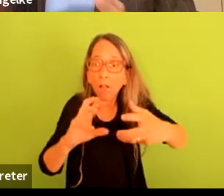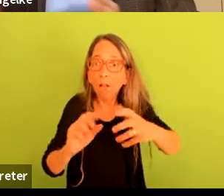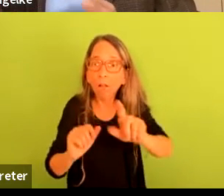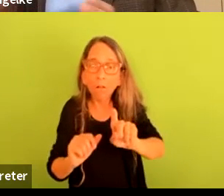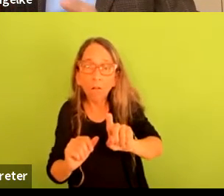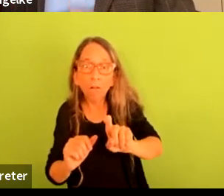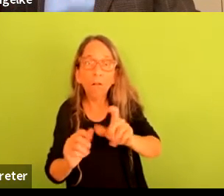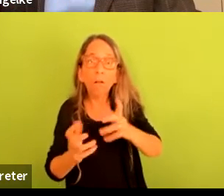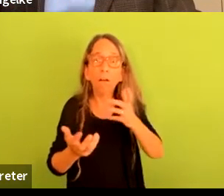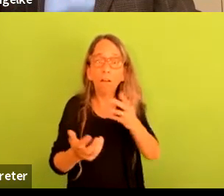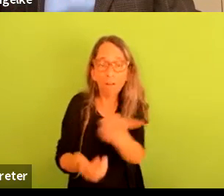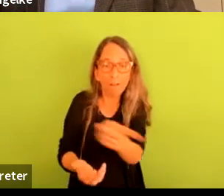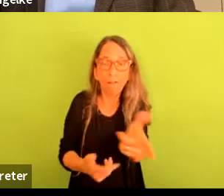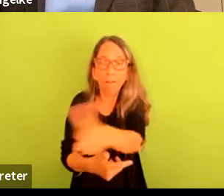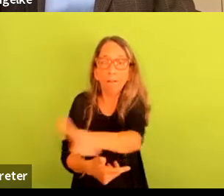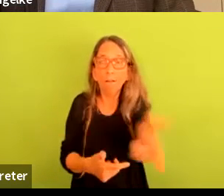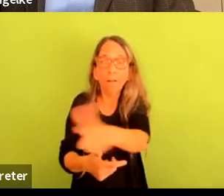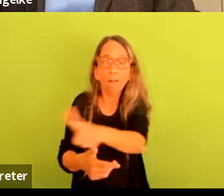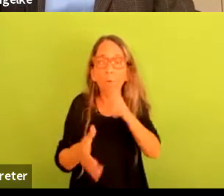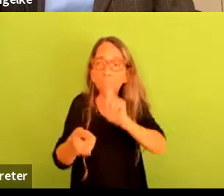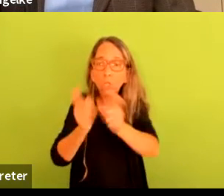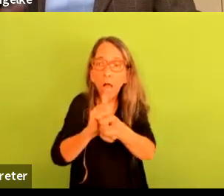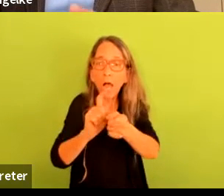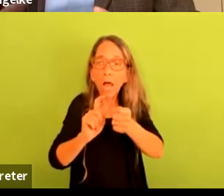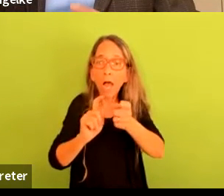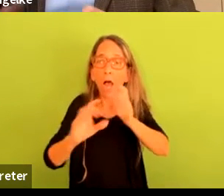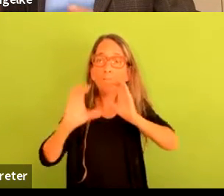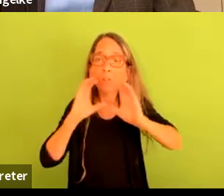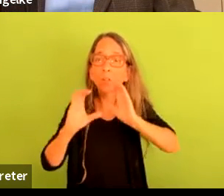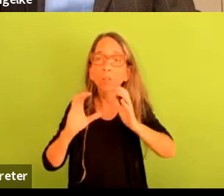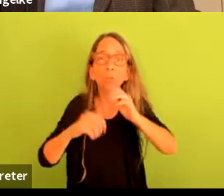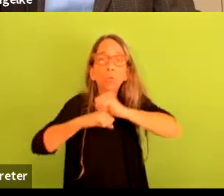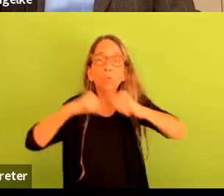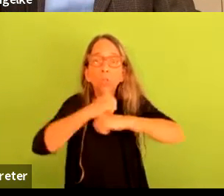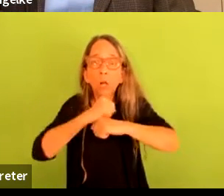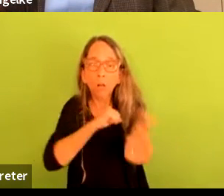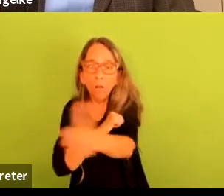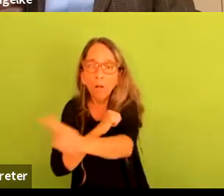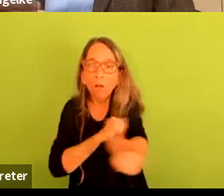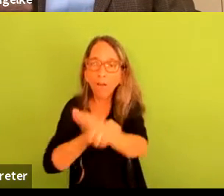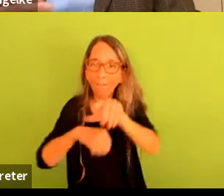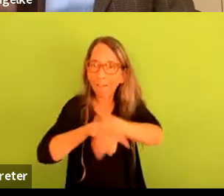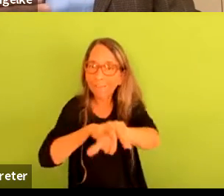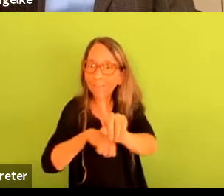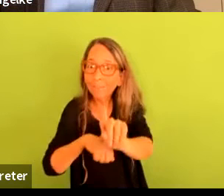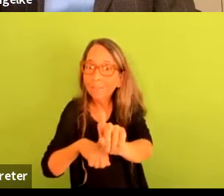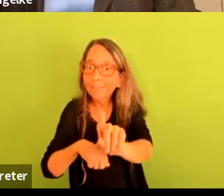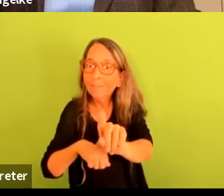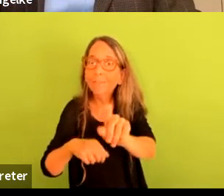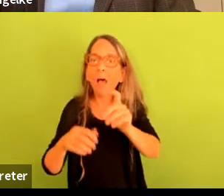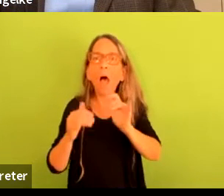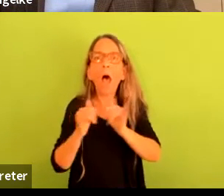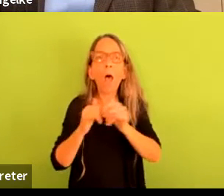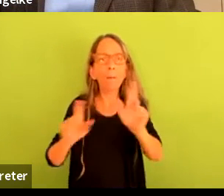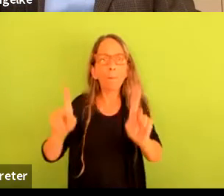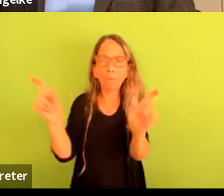what they do to the structure of the interaction, and how do people deal with them, and what does that do to their